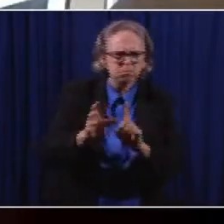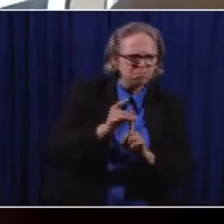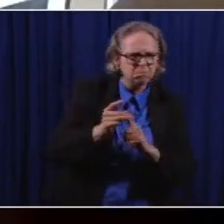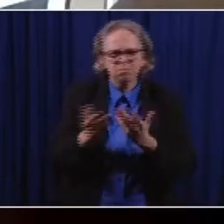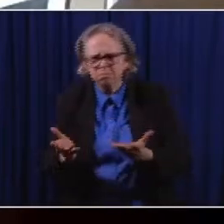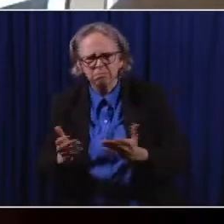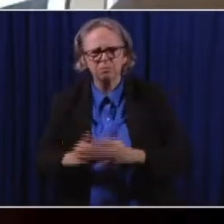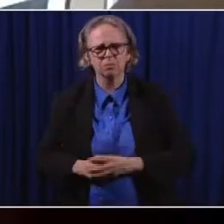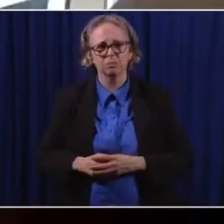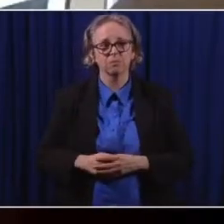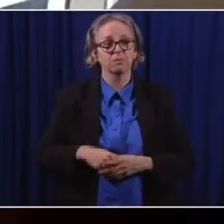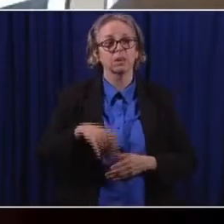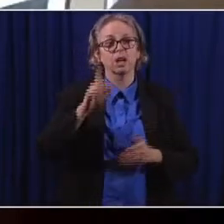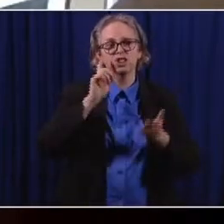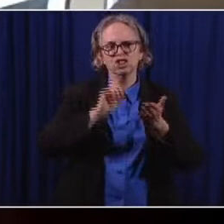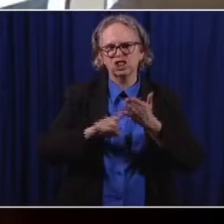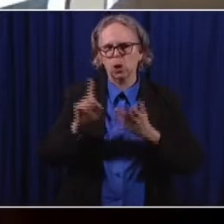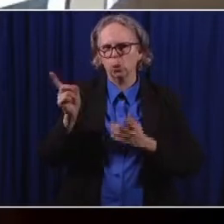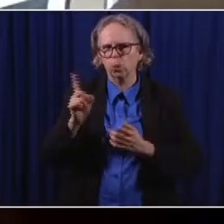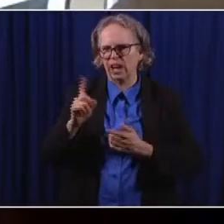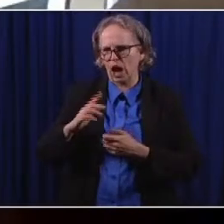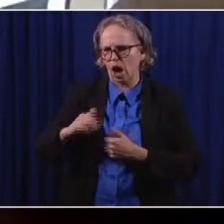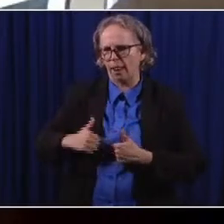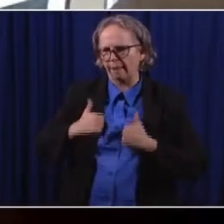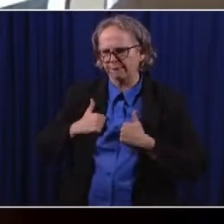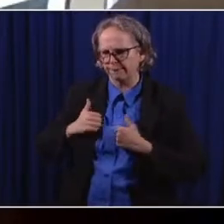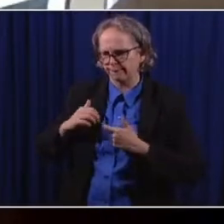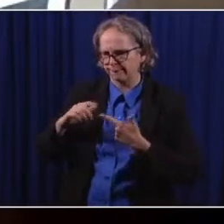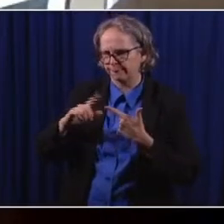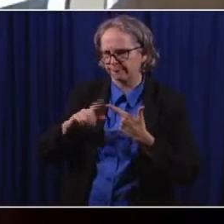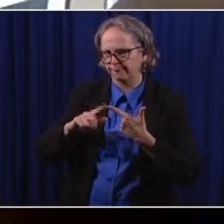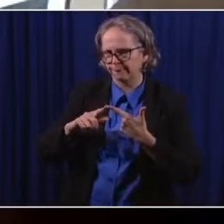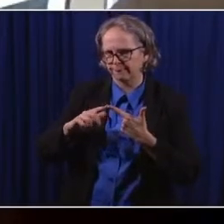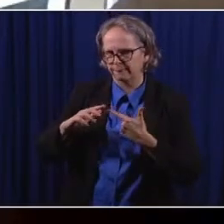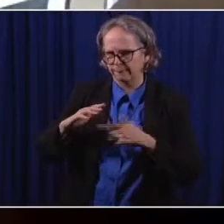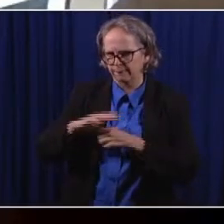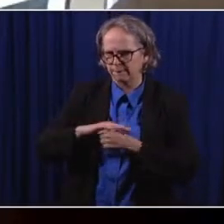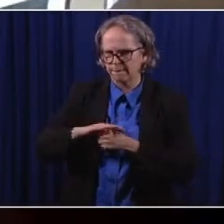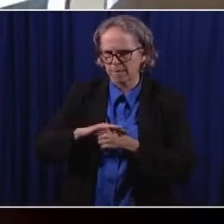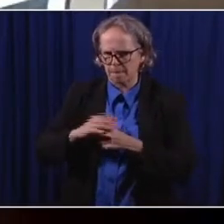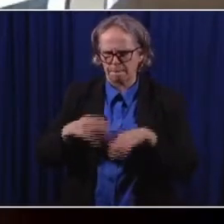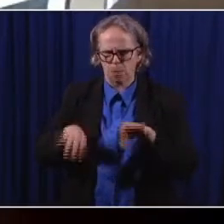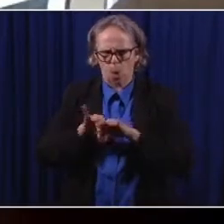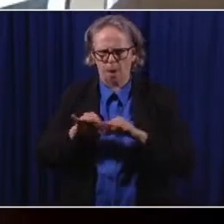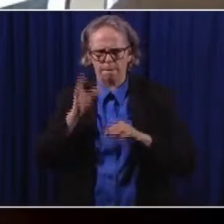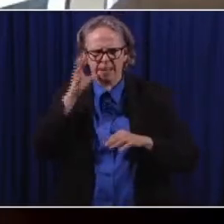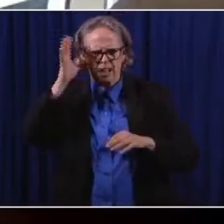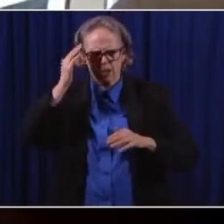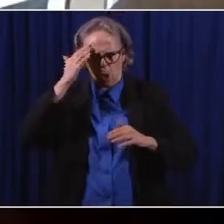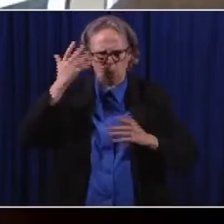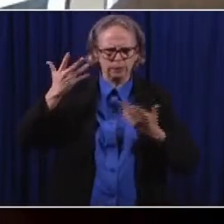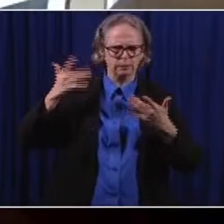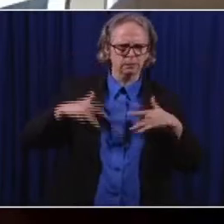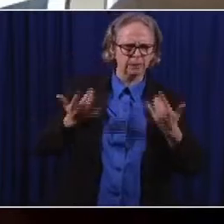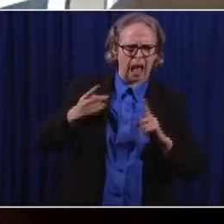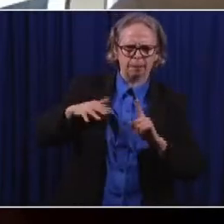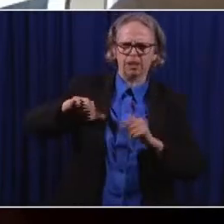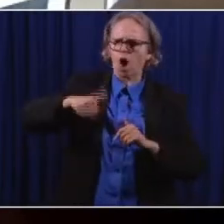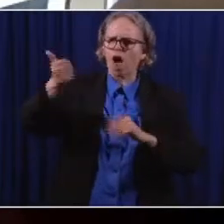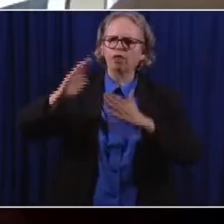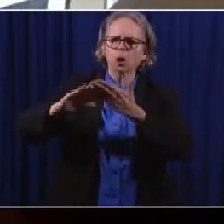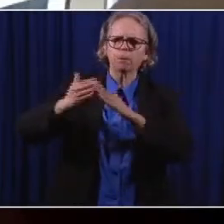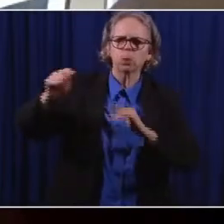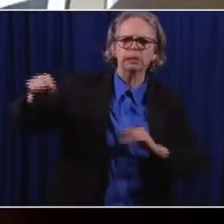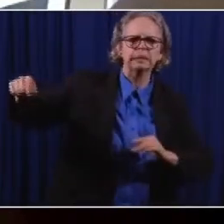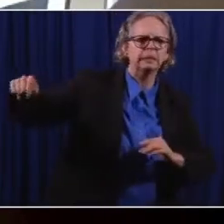live so that they understand what disease is like in their community. As you've said, that what's happening in the community really impacts what happens in the